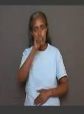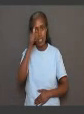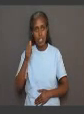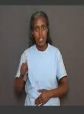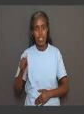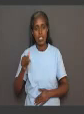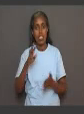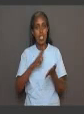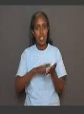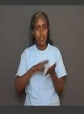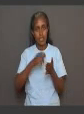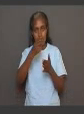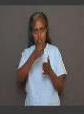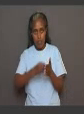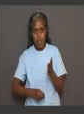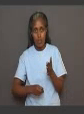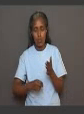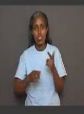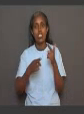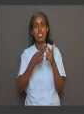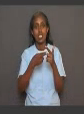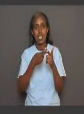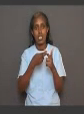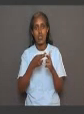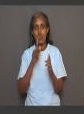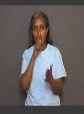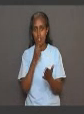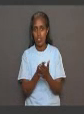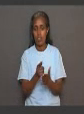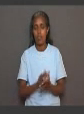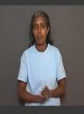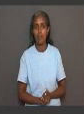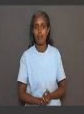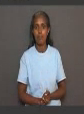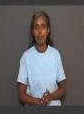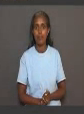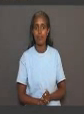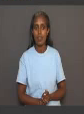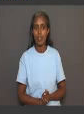than any reference value in the range of data.